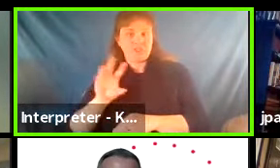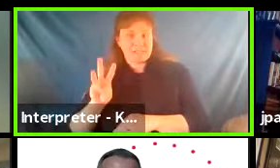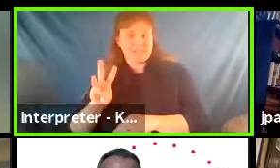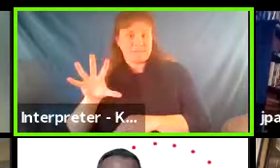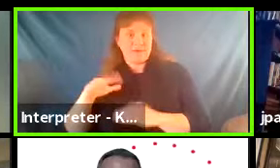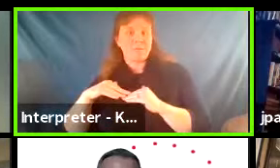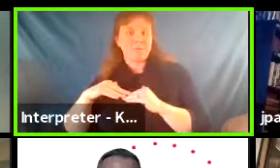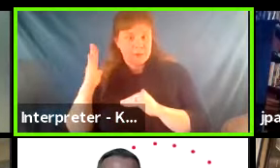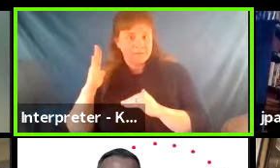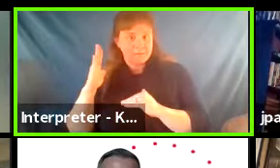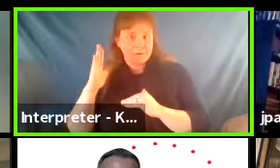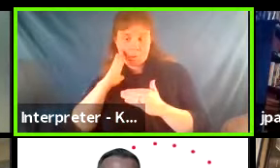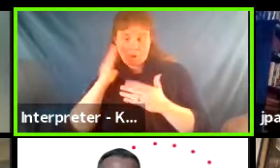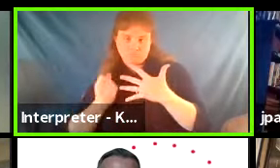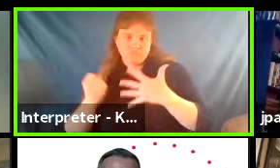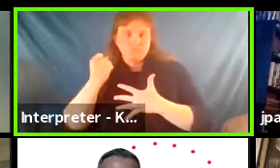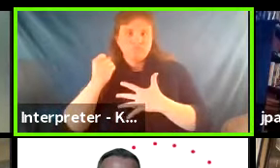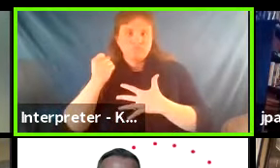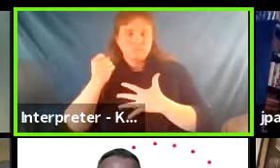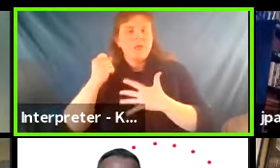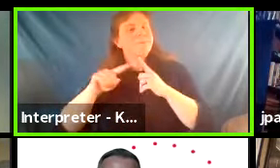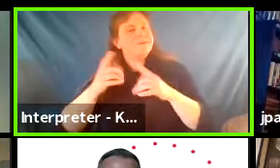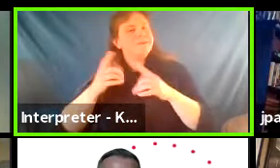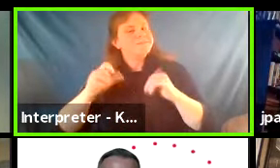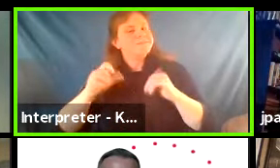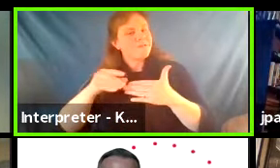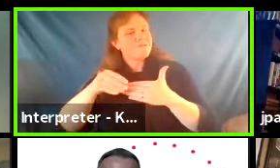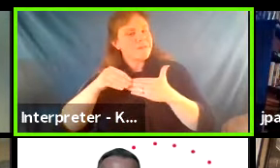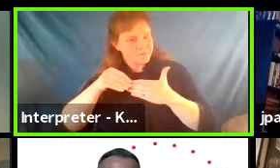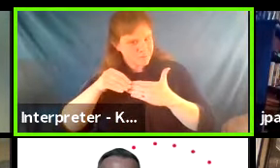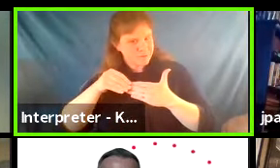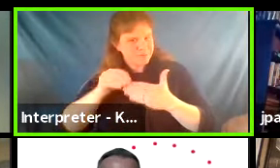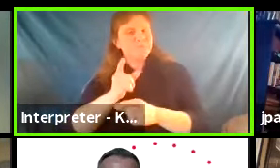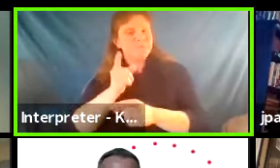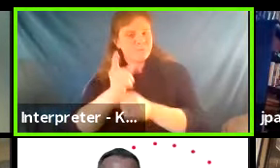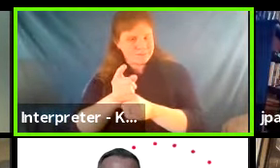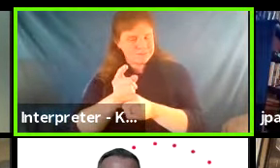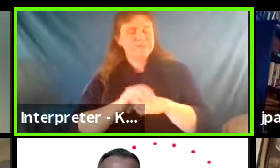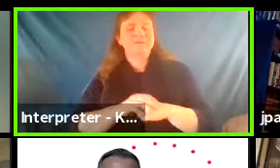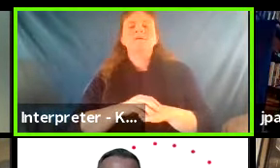there has been this flexibility. You are absolutely right. And I know there are some,